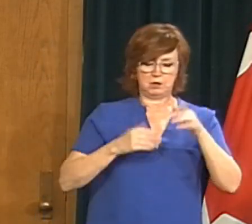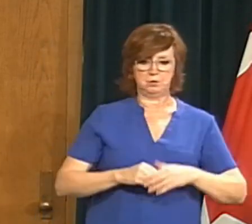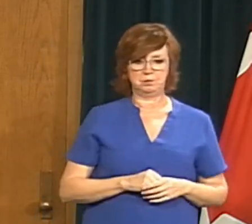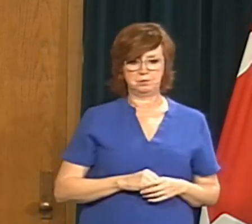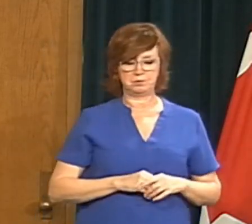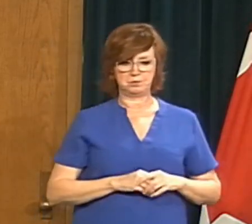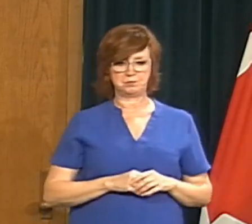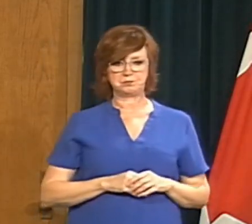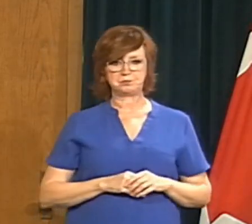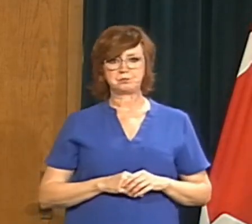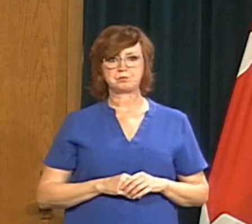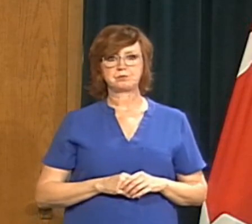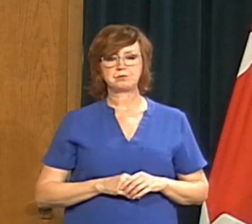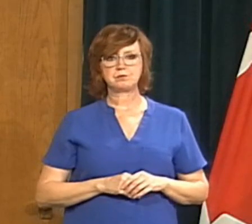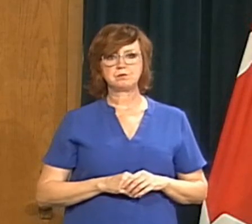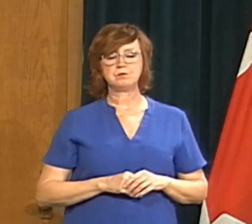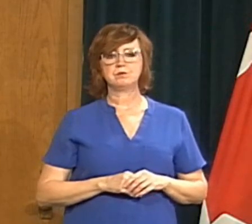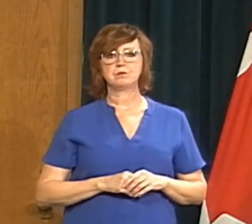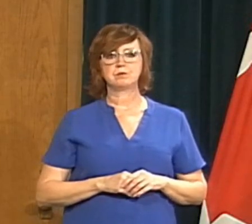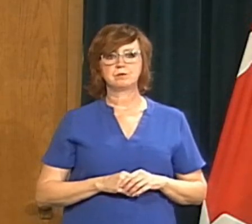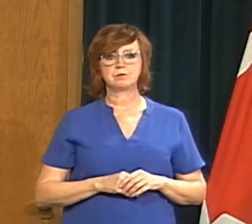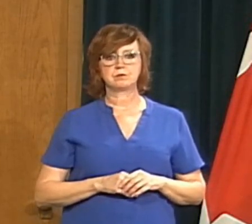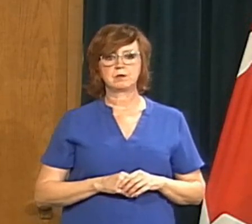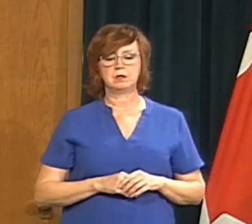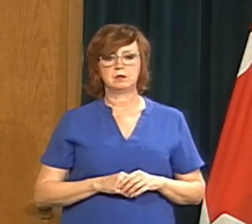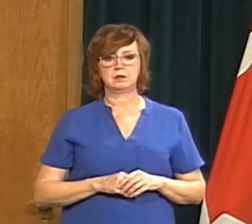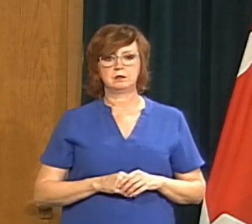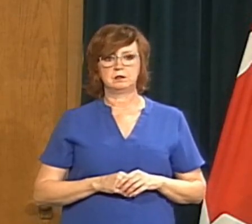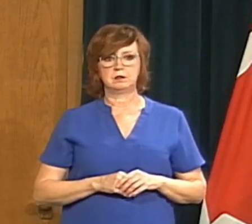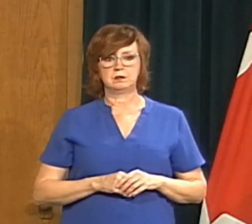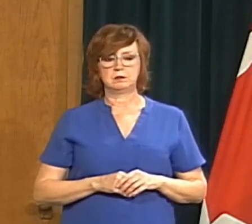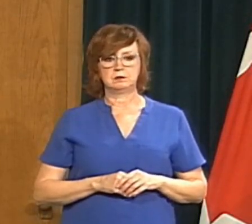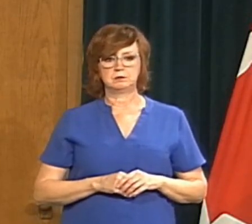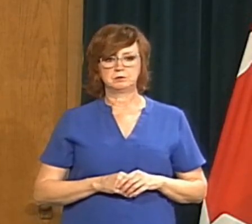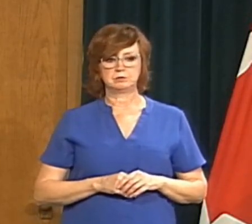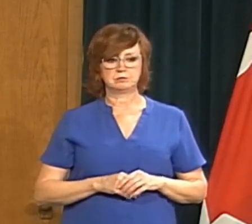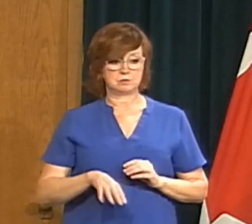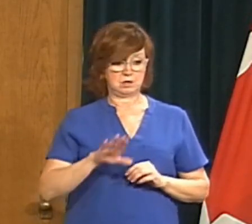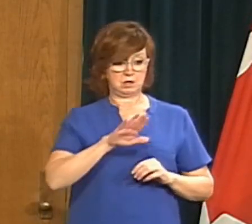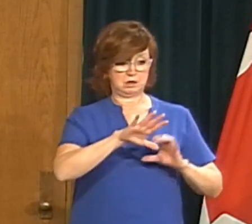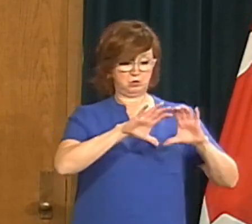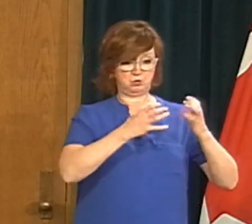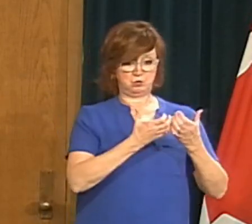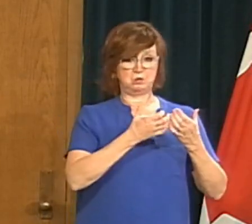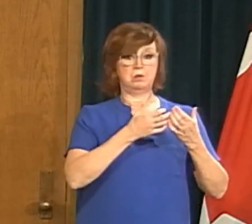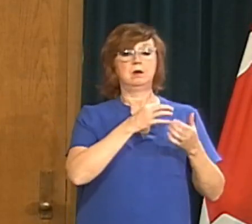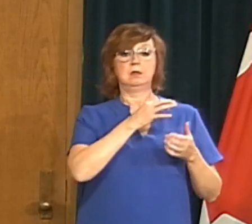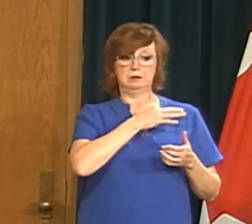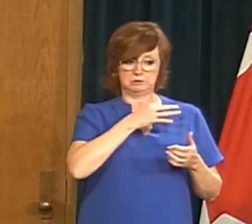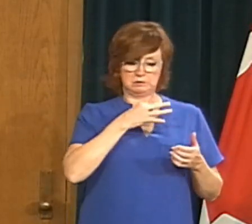it mentioned that this is for, for the people who look into vulnerable, look after vulnerable populations.